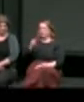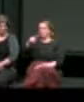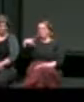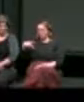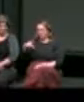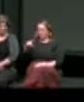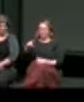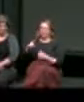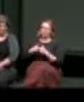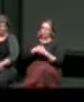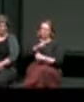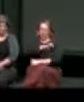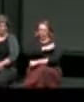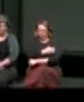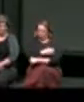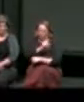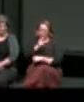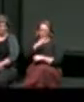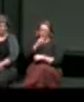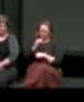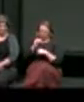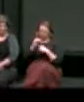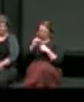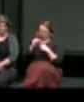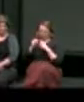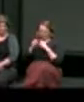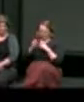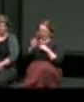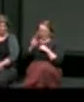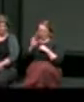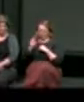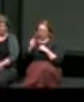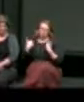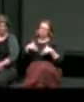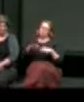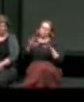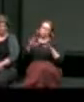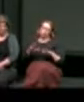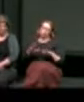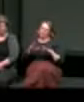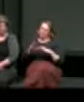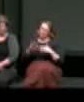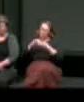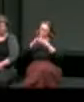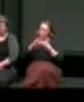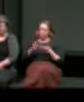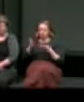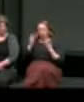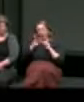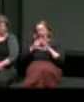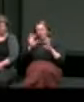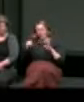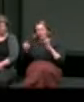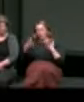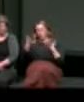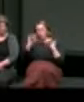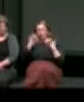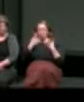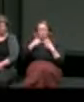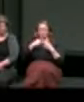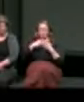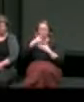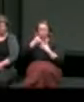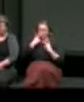Erie Commission, they've all been great to work with. They obviously want to see the project succeed, and so do we. So that team has